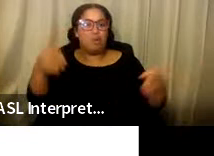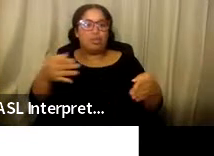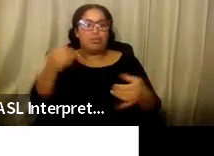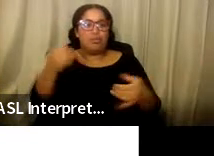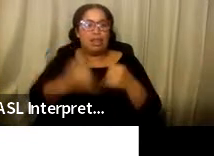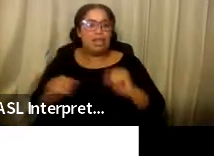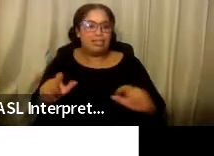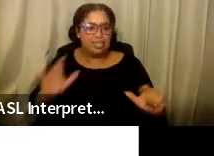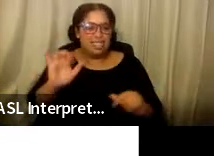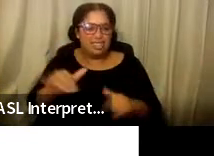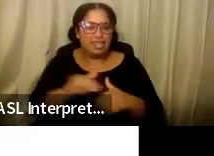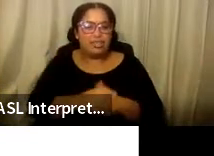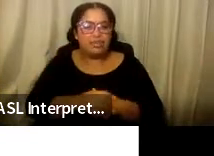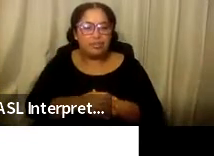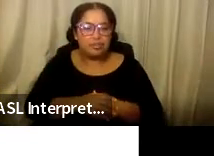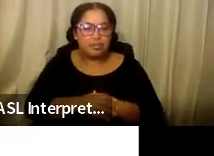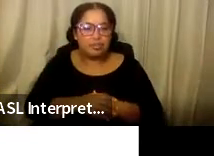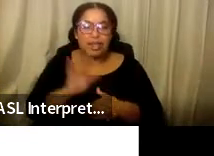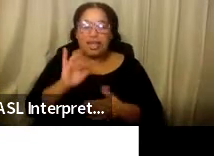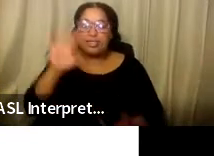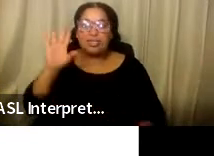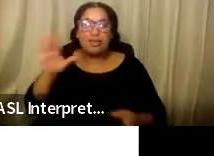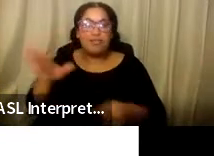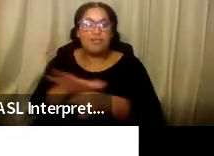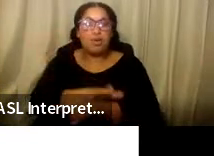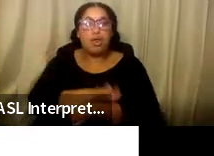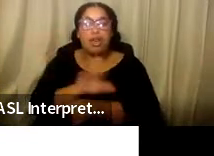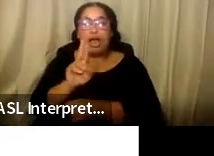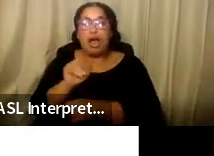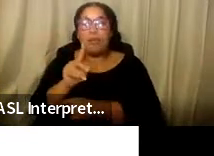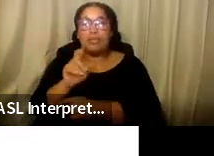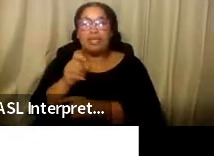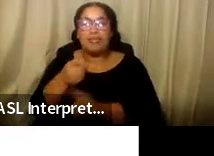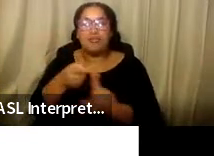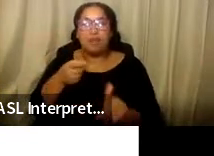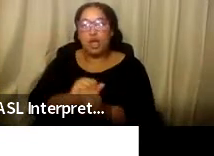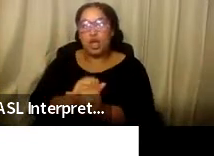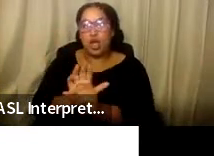slide. And that's our update from the COVID division.